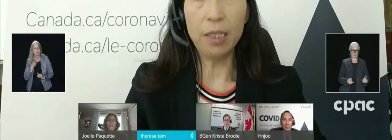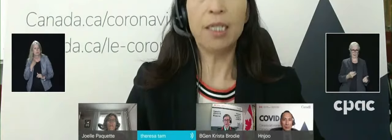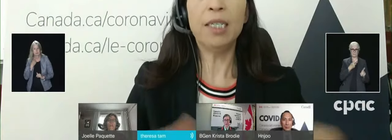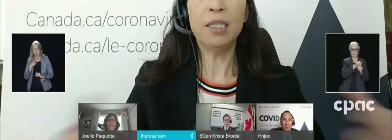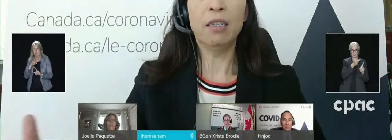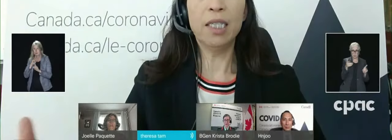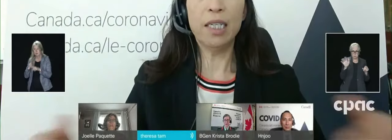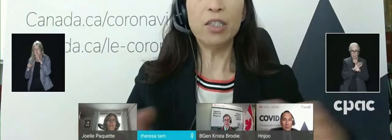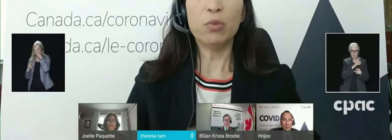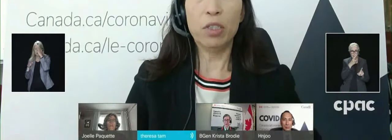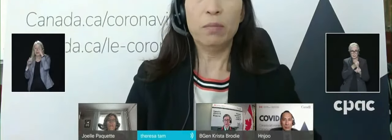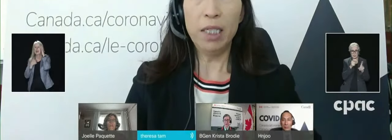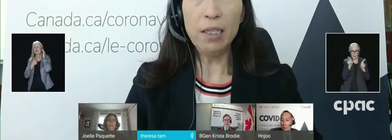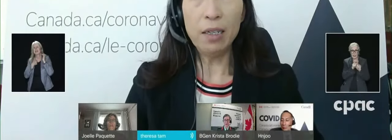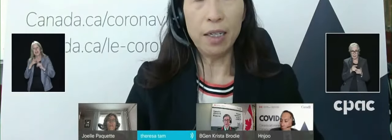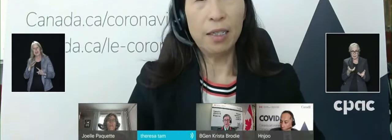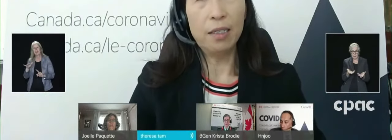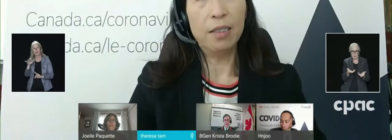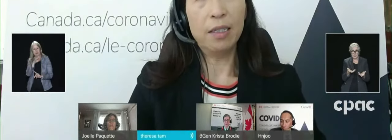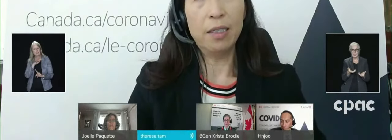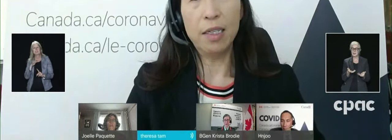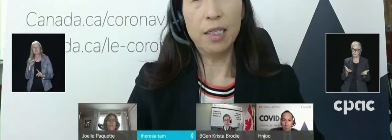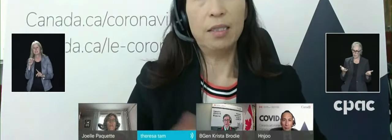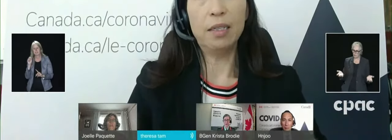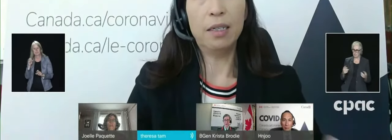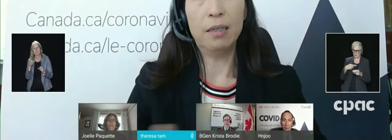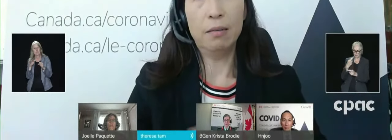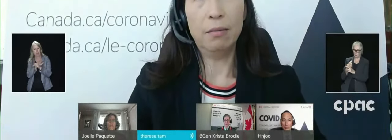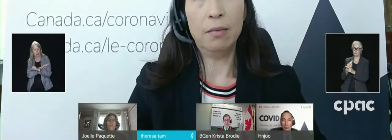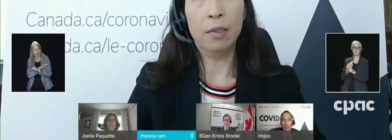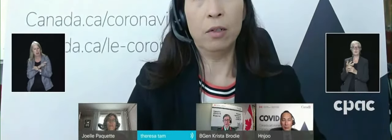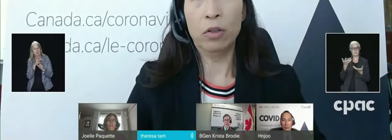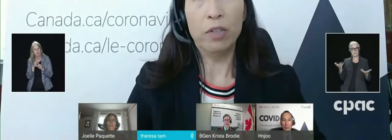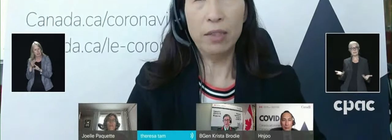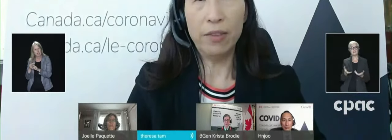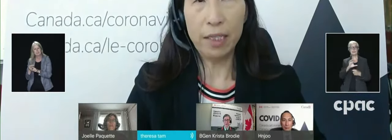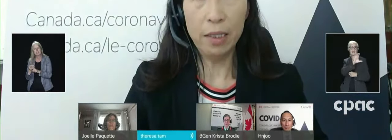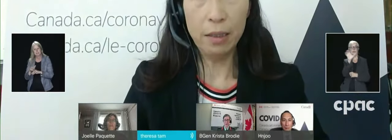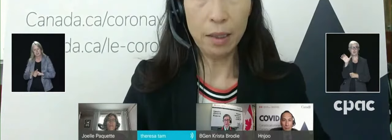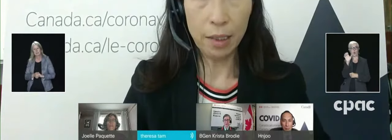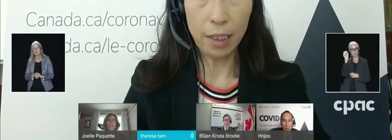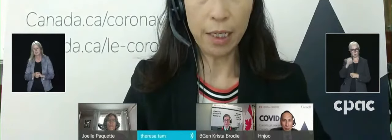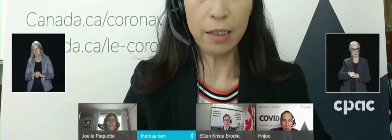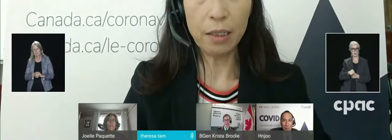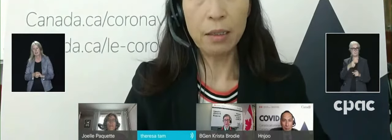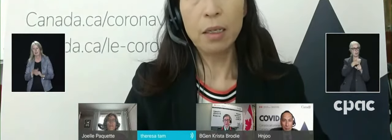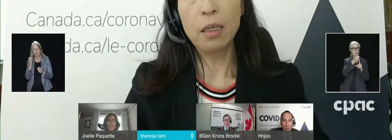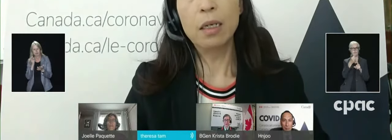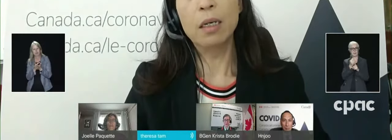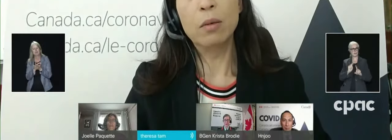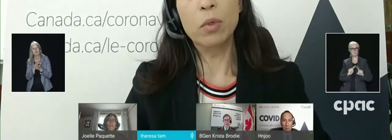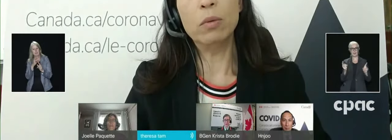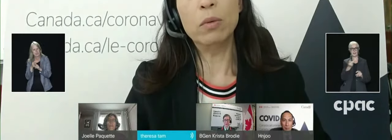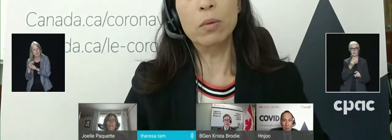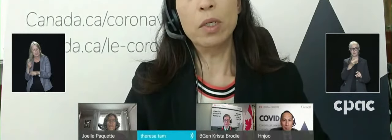So in the Canadian context, you would be, and these are authorized vaccines in Canada.